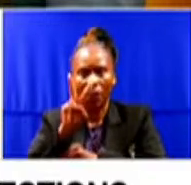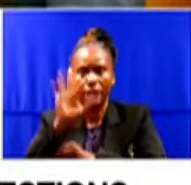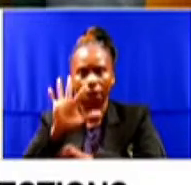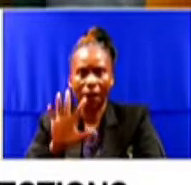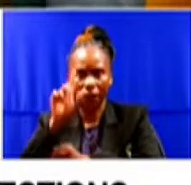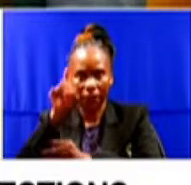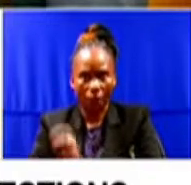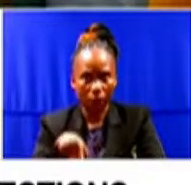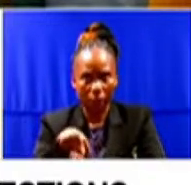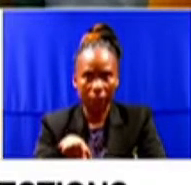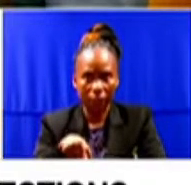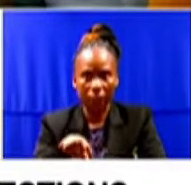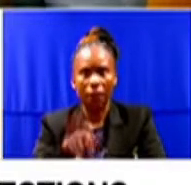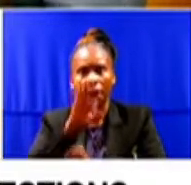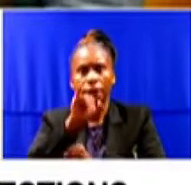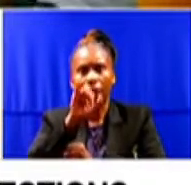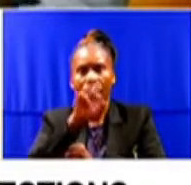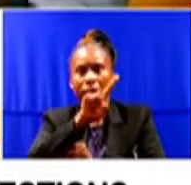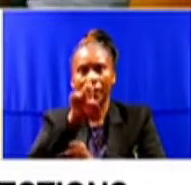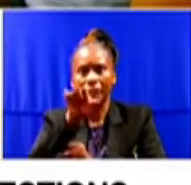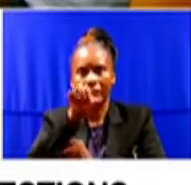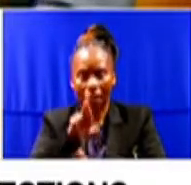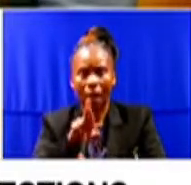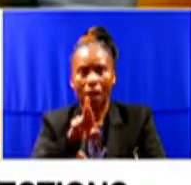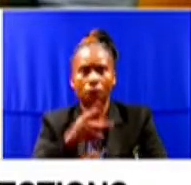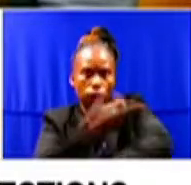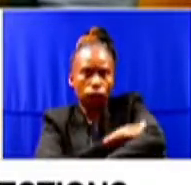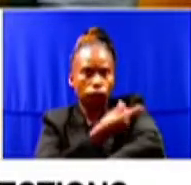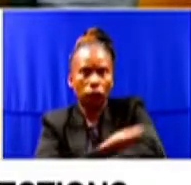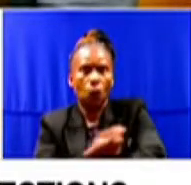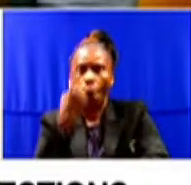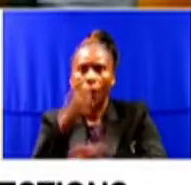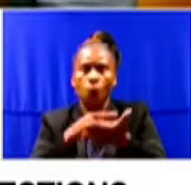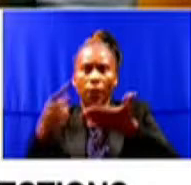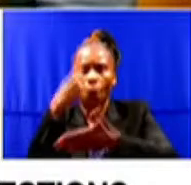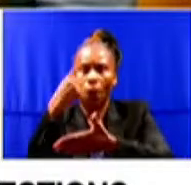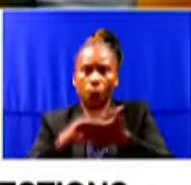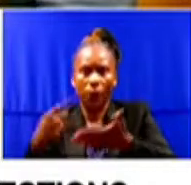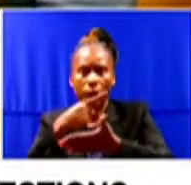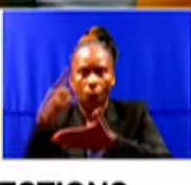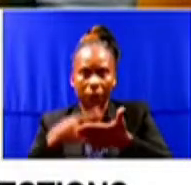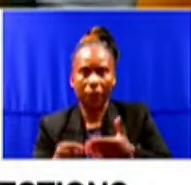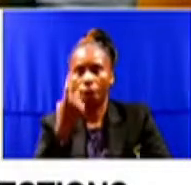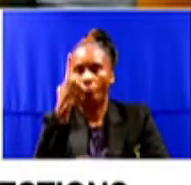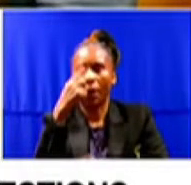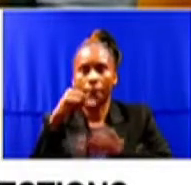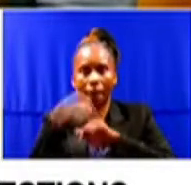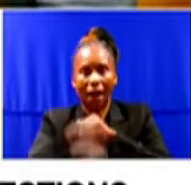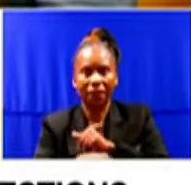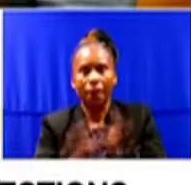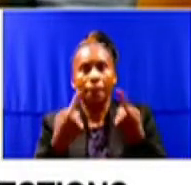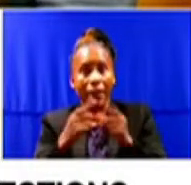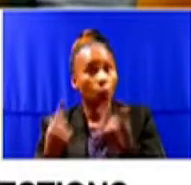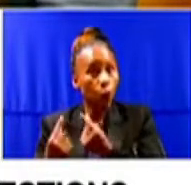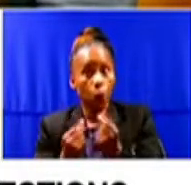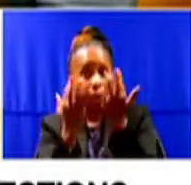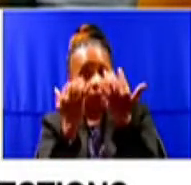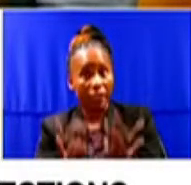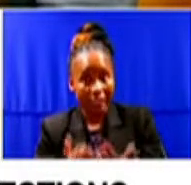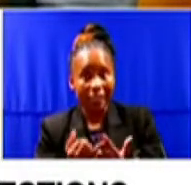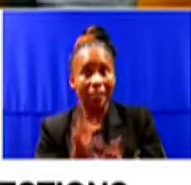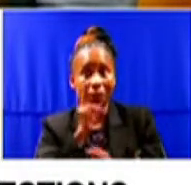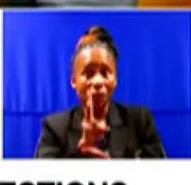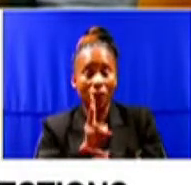325,000 Pfizer shots a week for the rest of the month. But if you do the calculations, you'll see we need to do this every